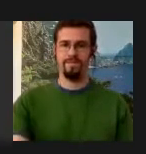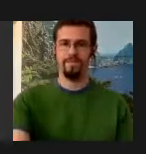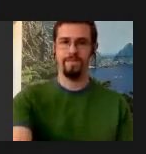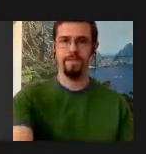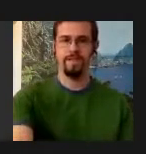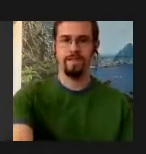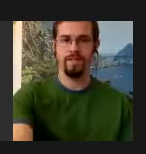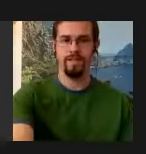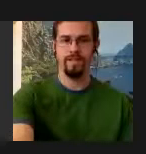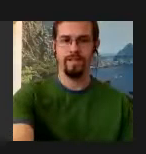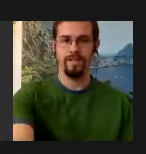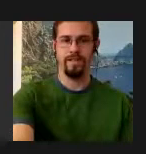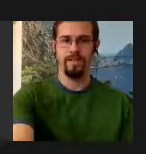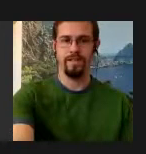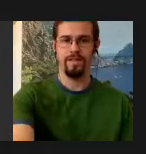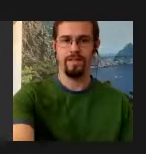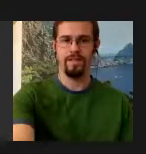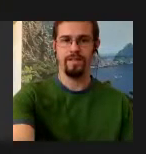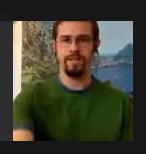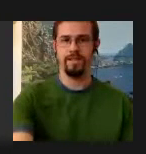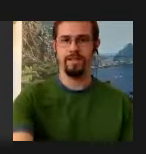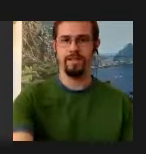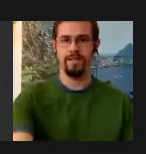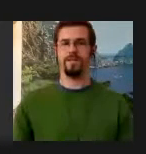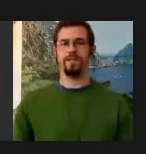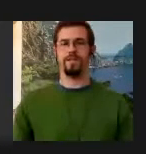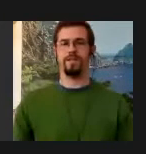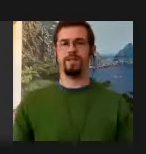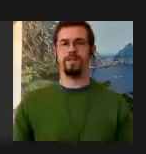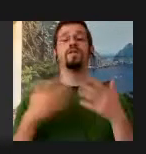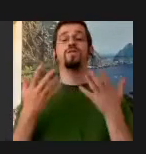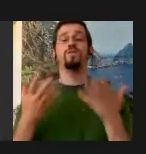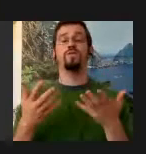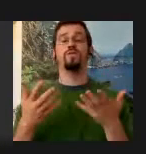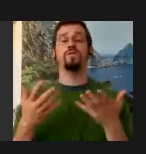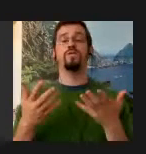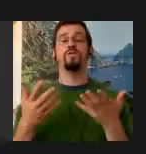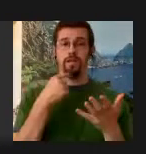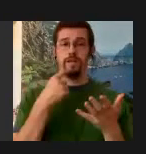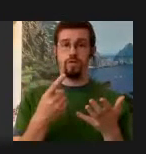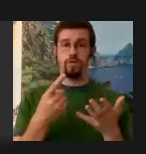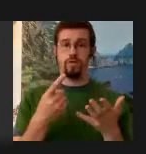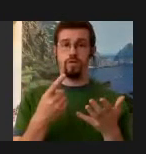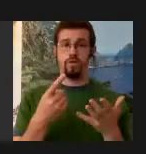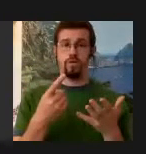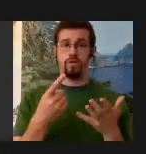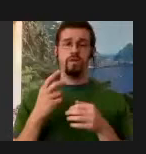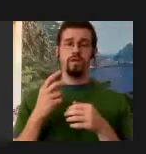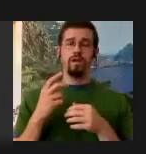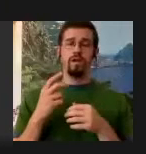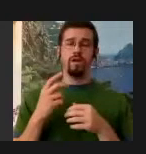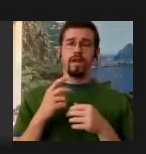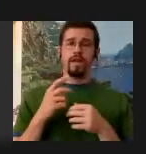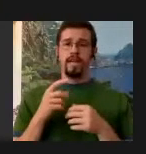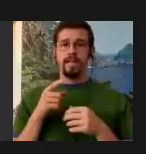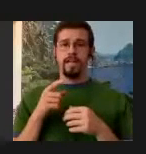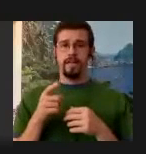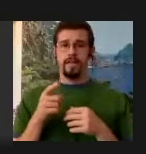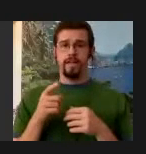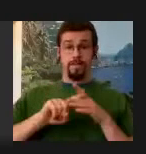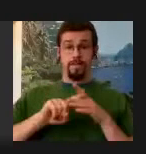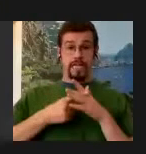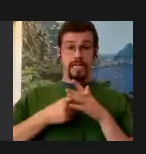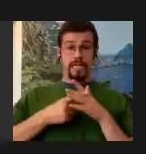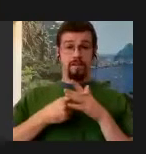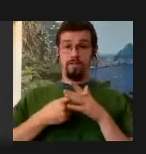So in Tunisia, so as I told you, we start using sign writing. So in the beginning, so